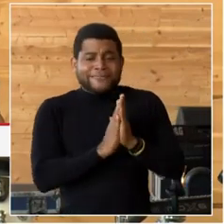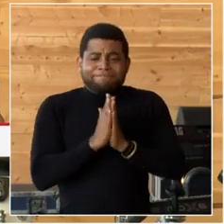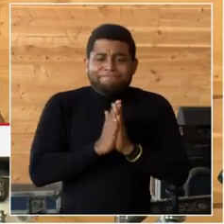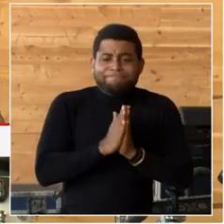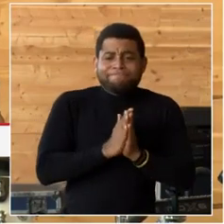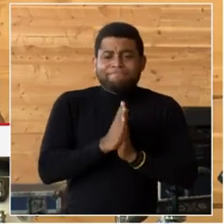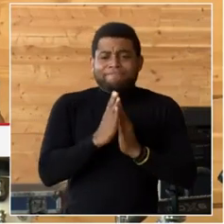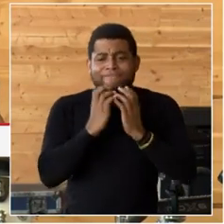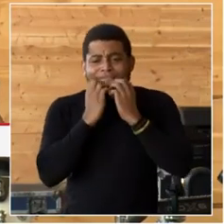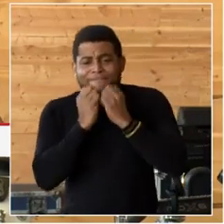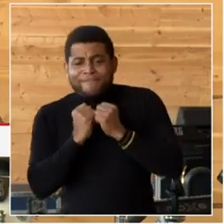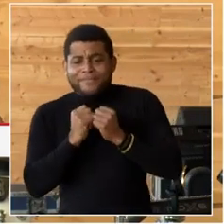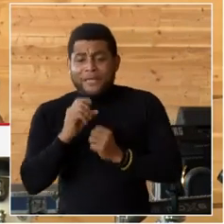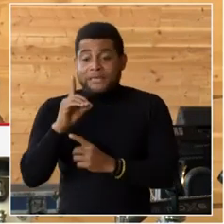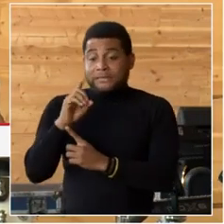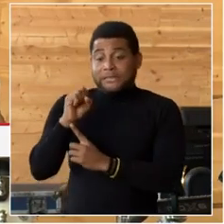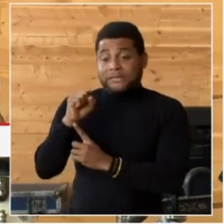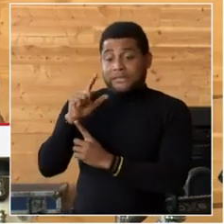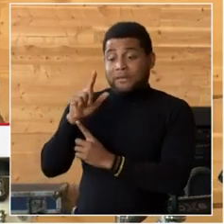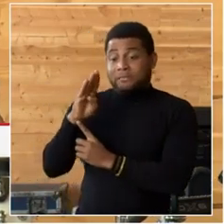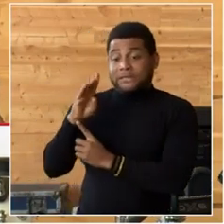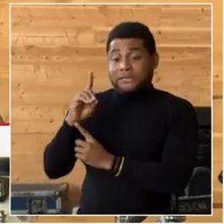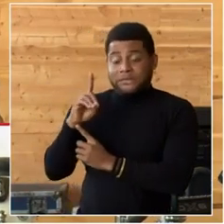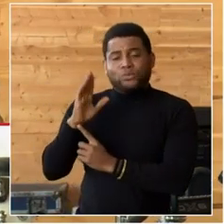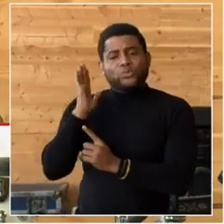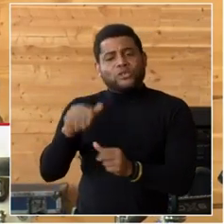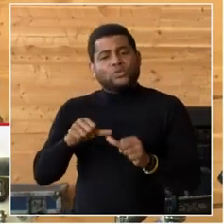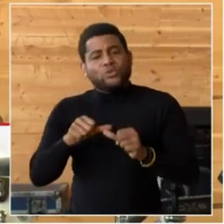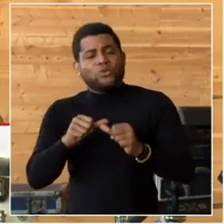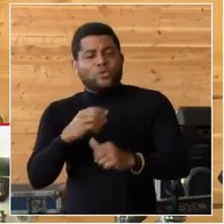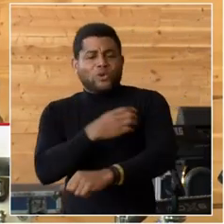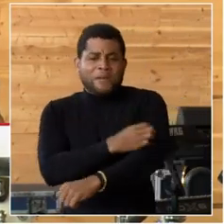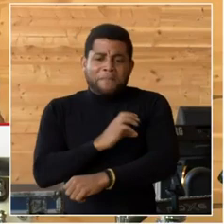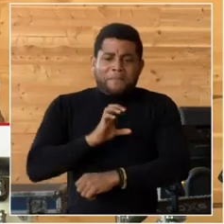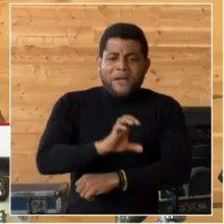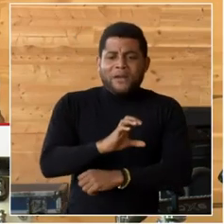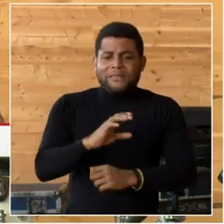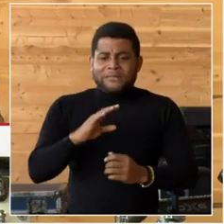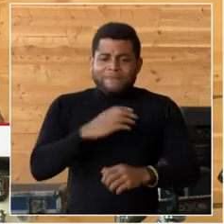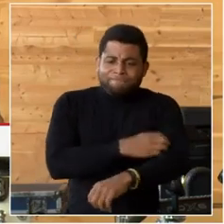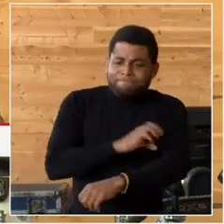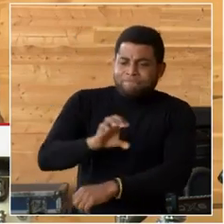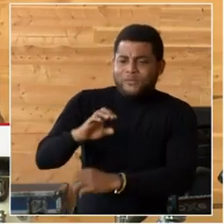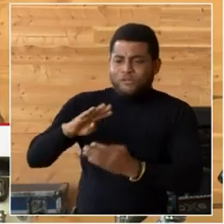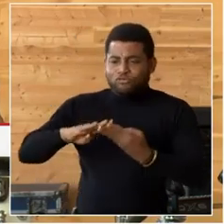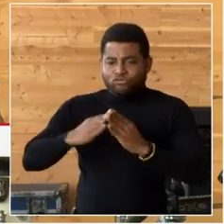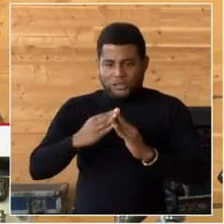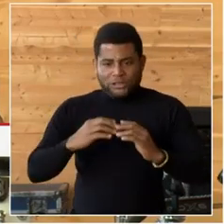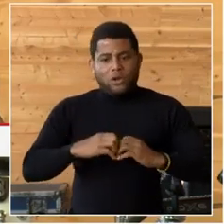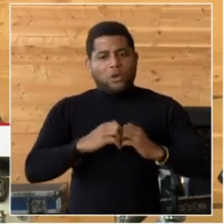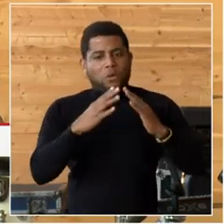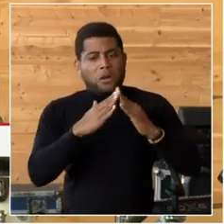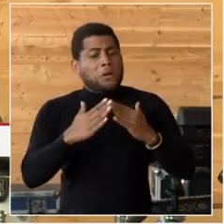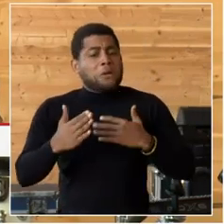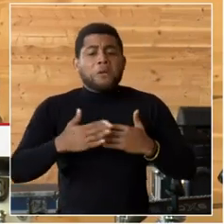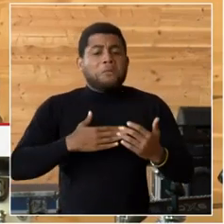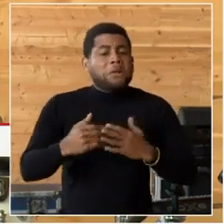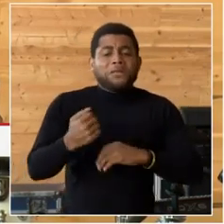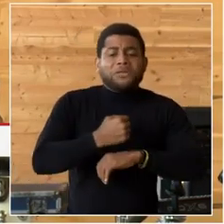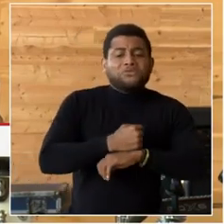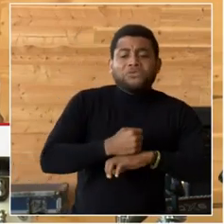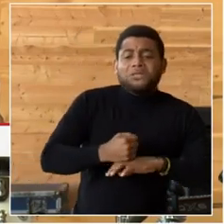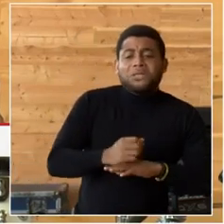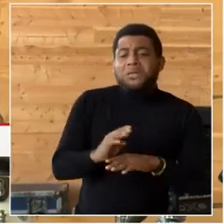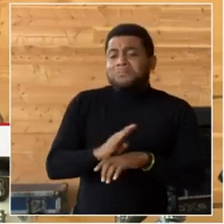DSLBD will continue to empower the city's entrepreneurs at whatever stage of the business life cycle they are